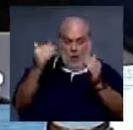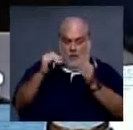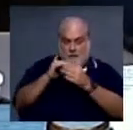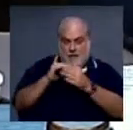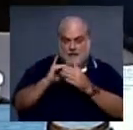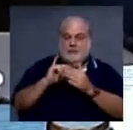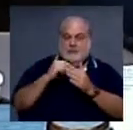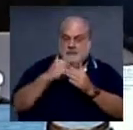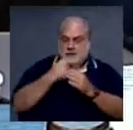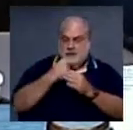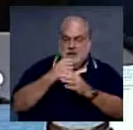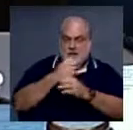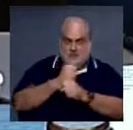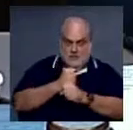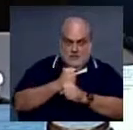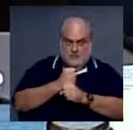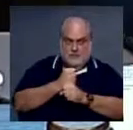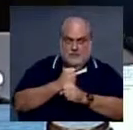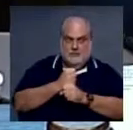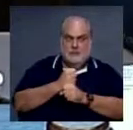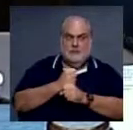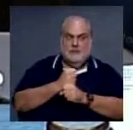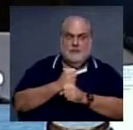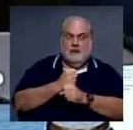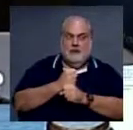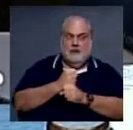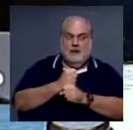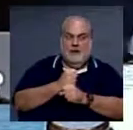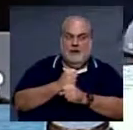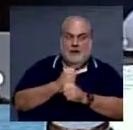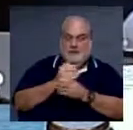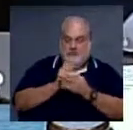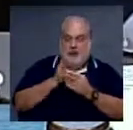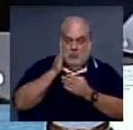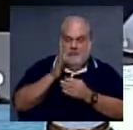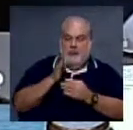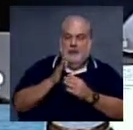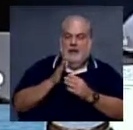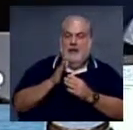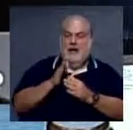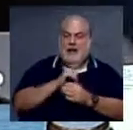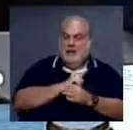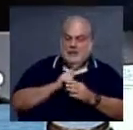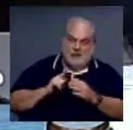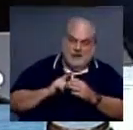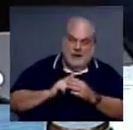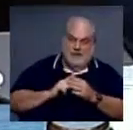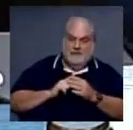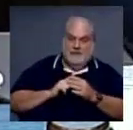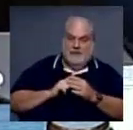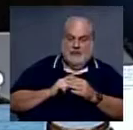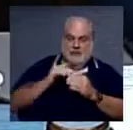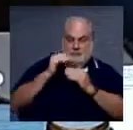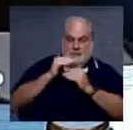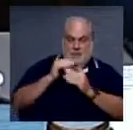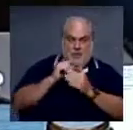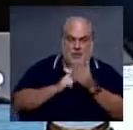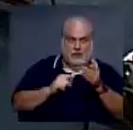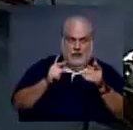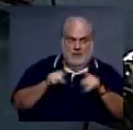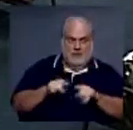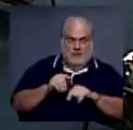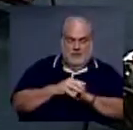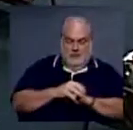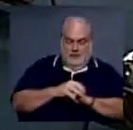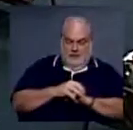taken seriously, and that some of them will be legislative in terms of what can happen. So, okay,